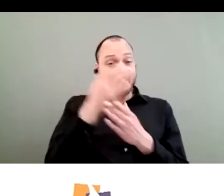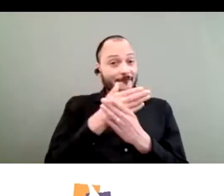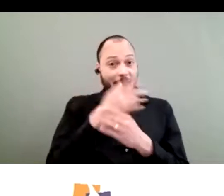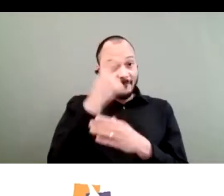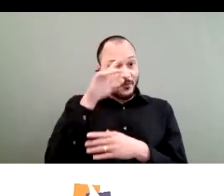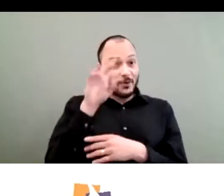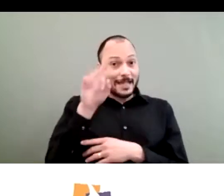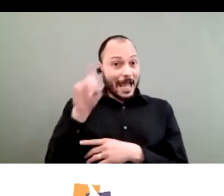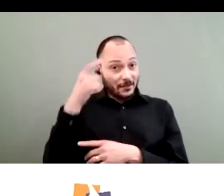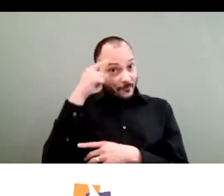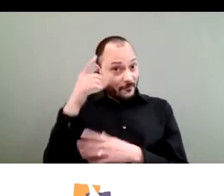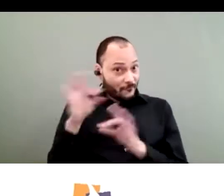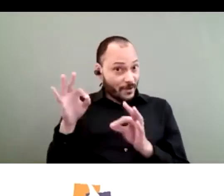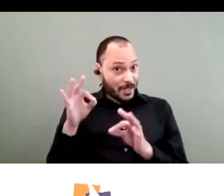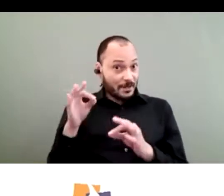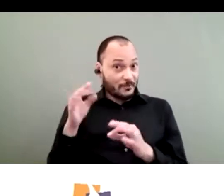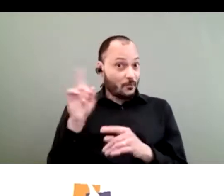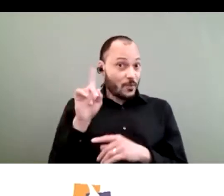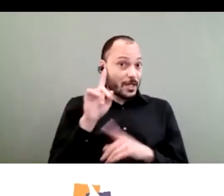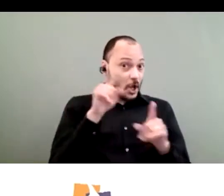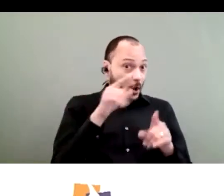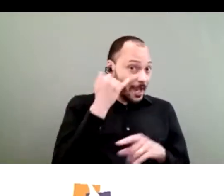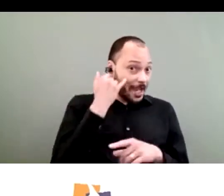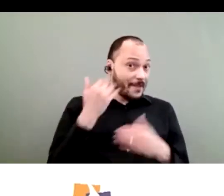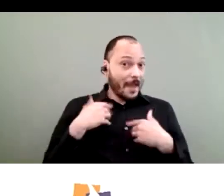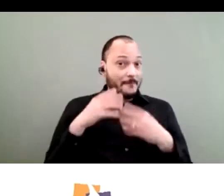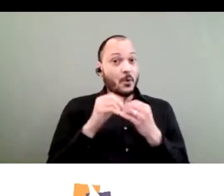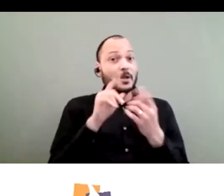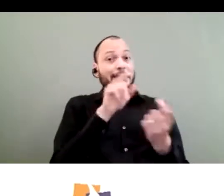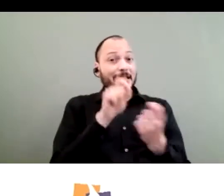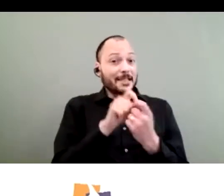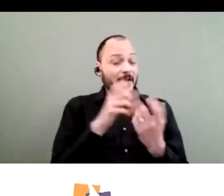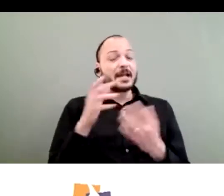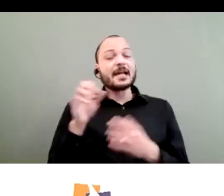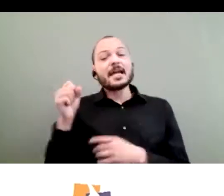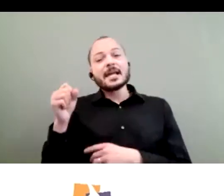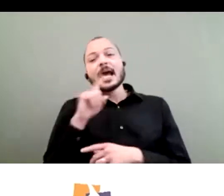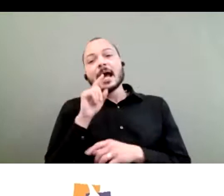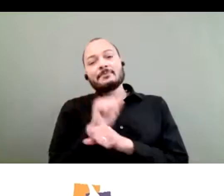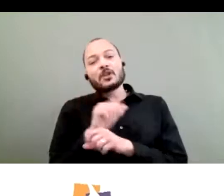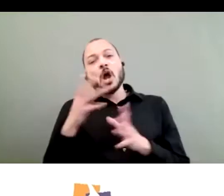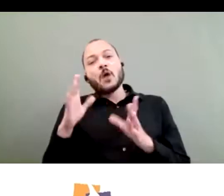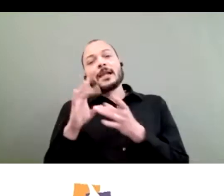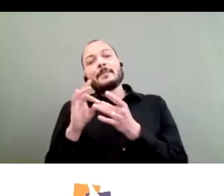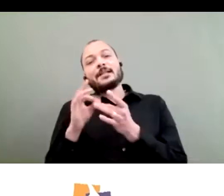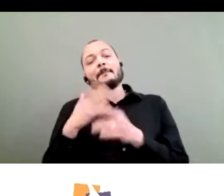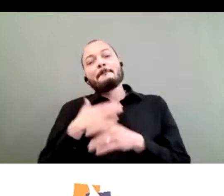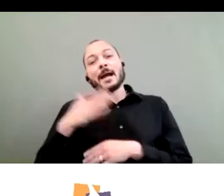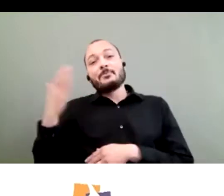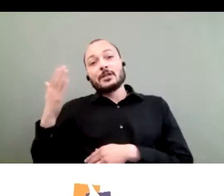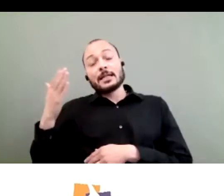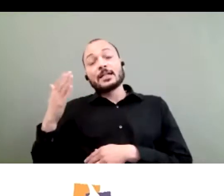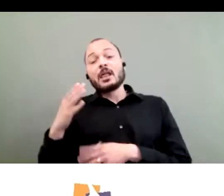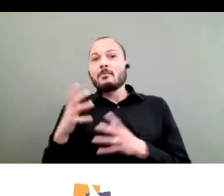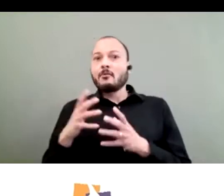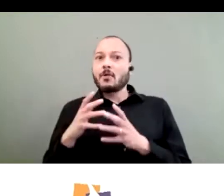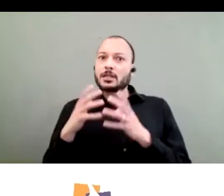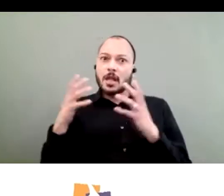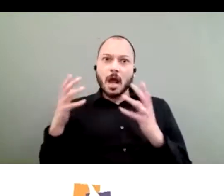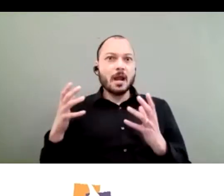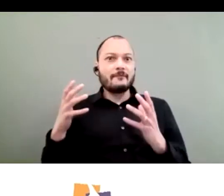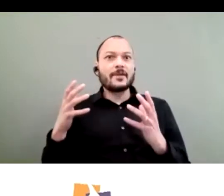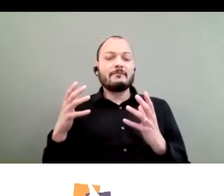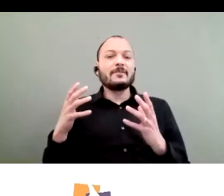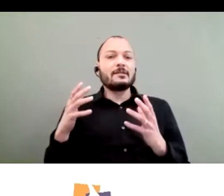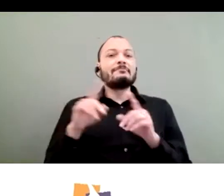specific? Yeah, absolutely. There are, as I had mentioned in my presentation, there are a ton of